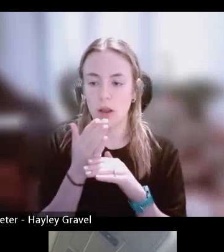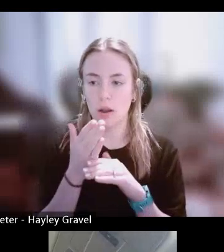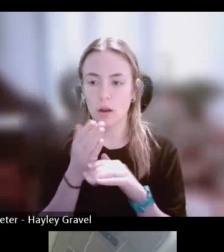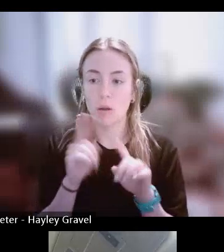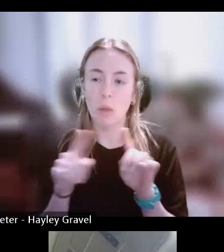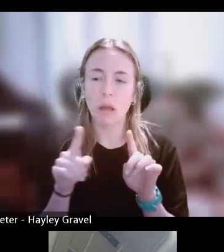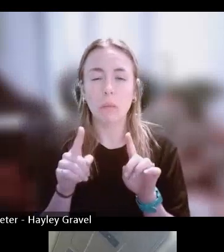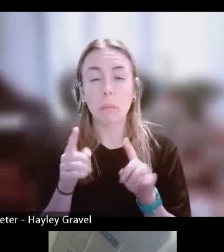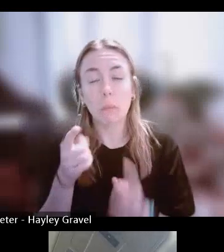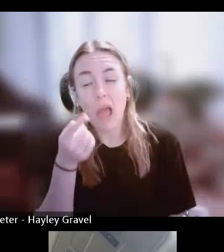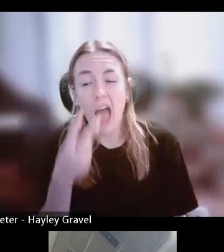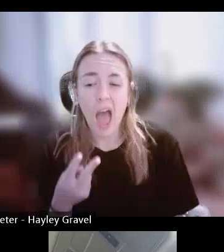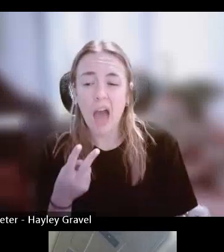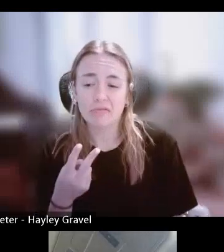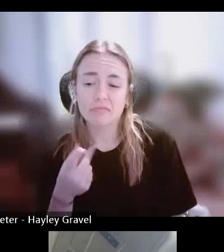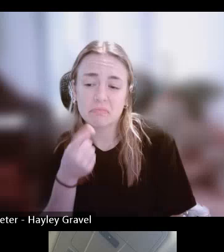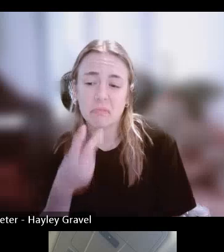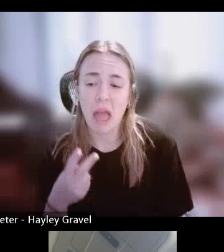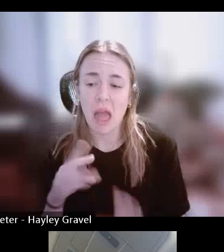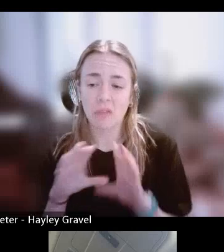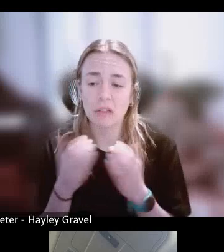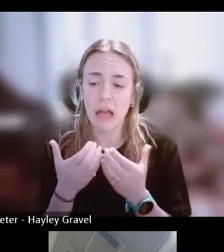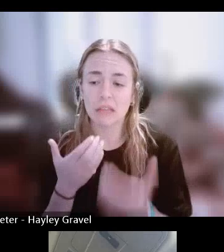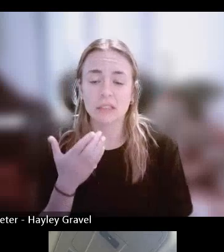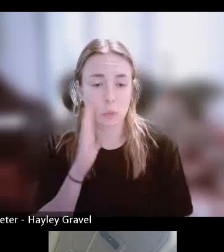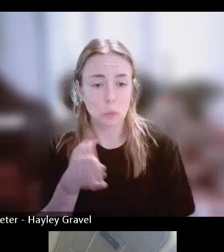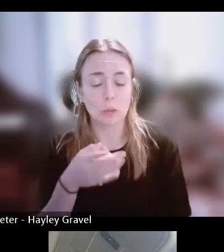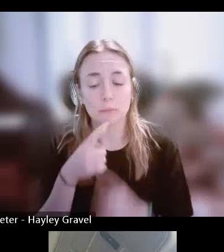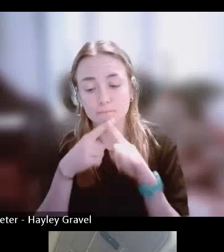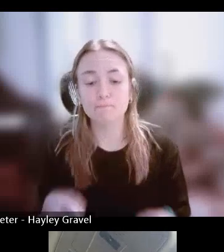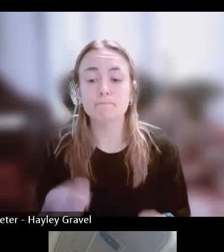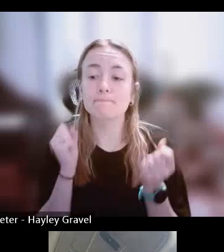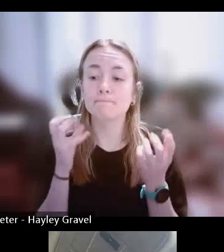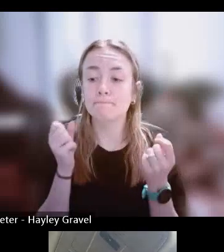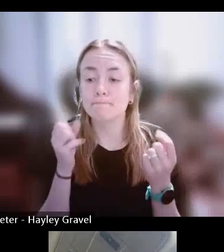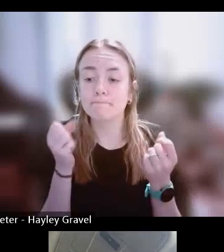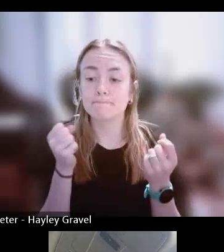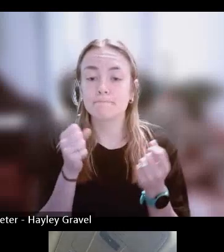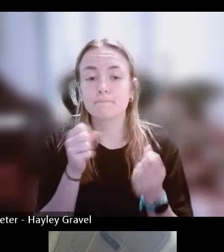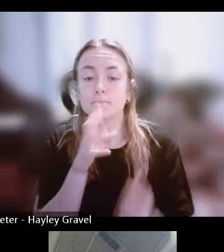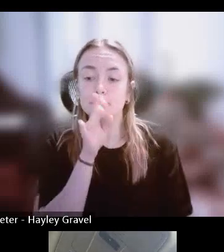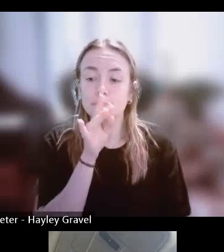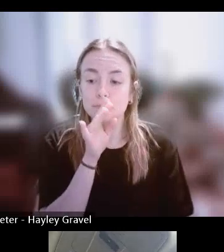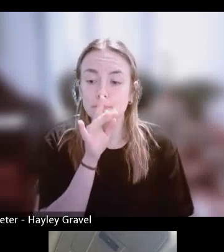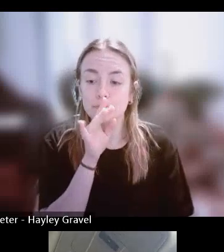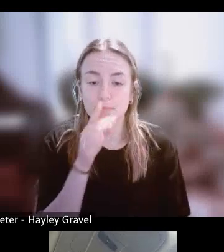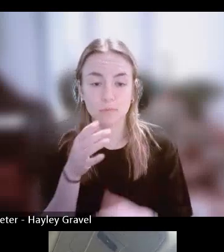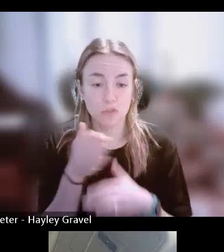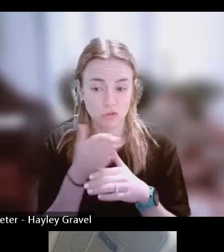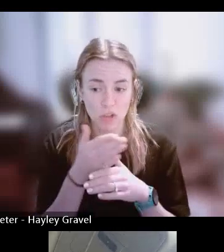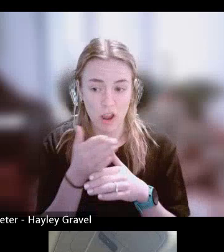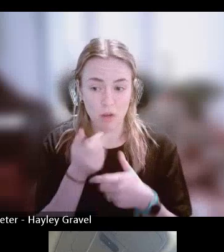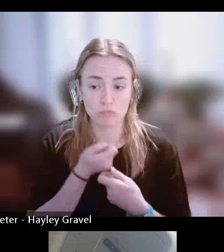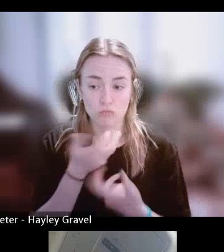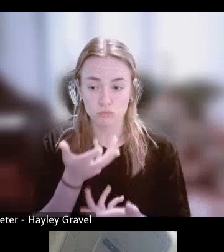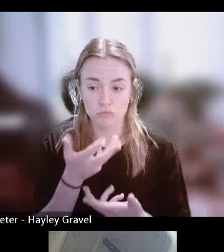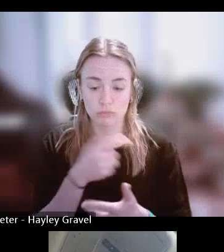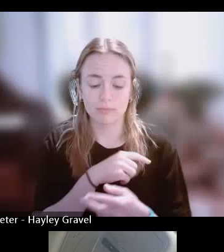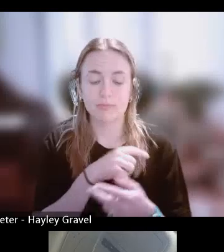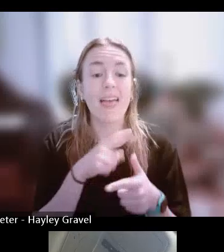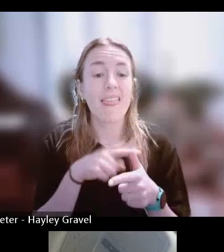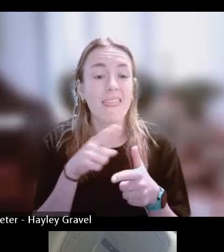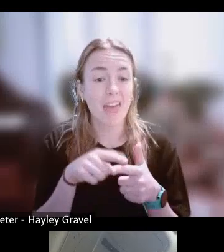you to just unmute, share where you are, and then I'm going to ask, where are you with your argument section of